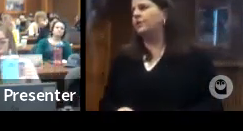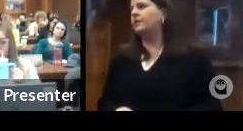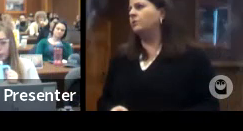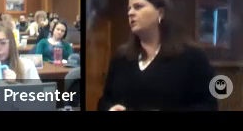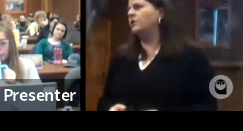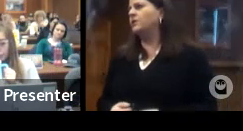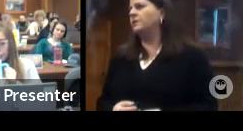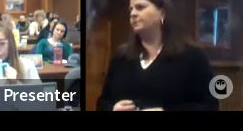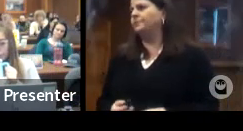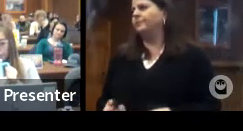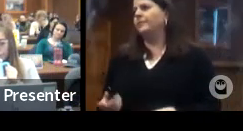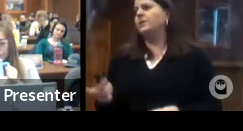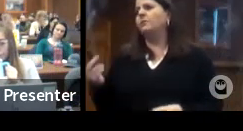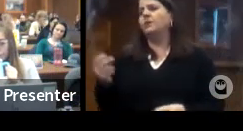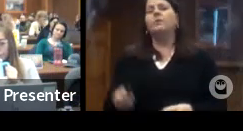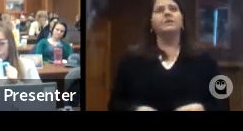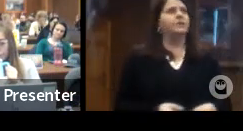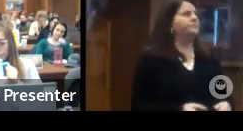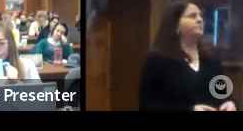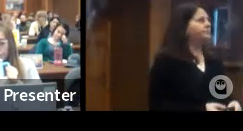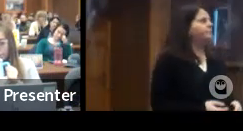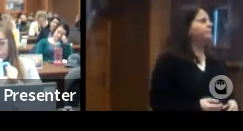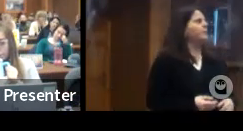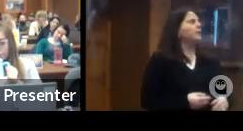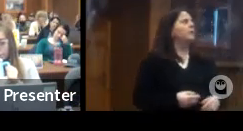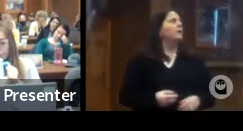whys to our juries and to our judges. So good question.